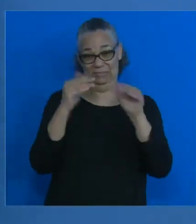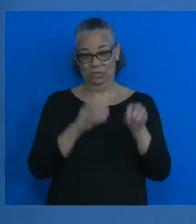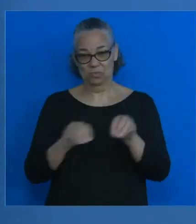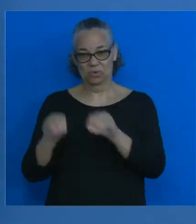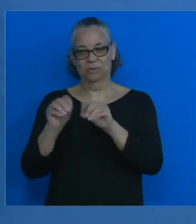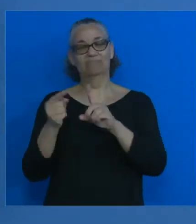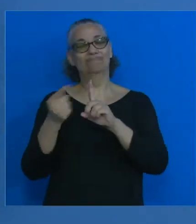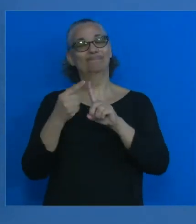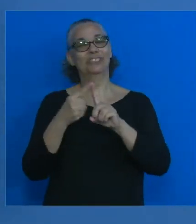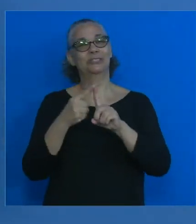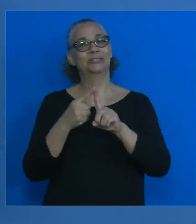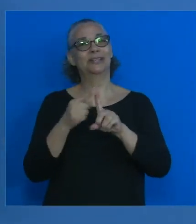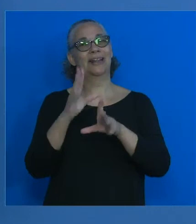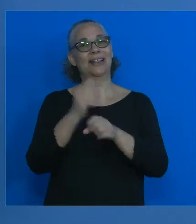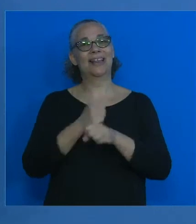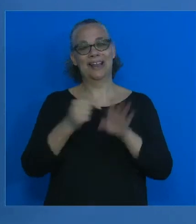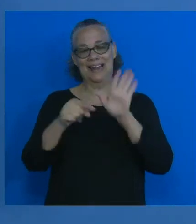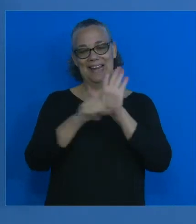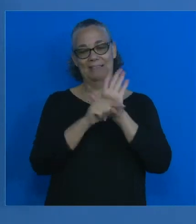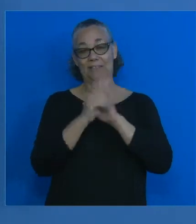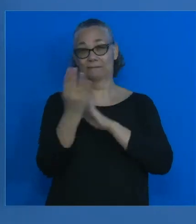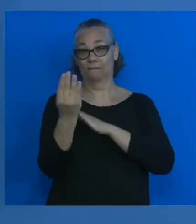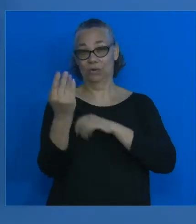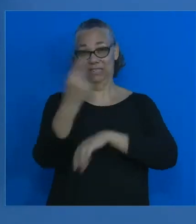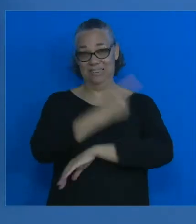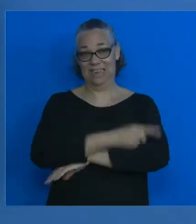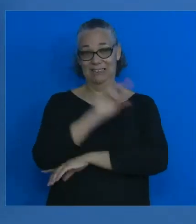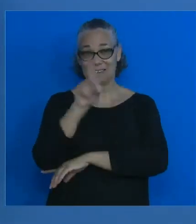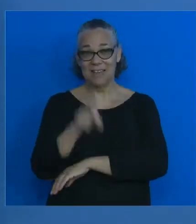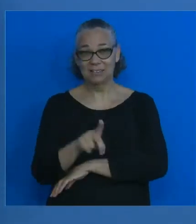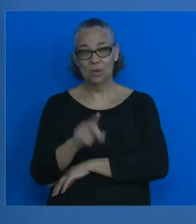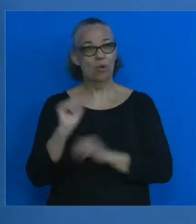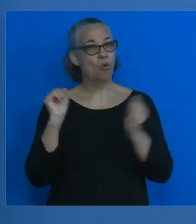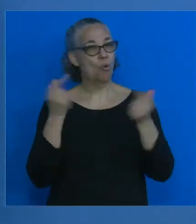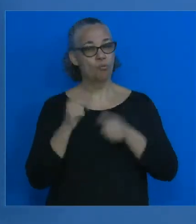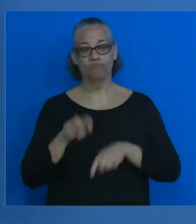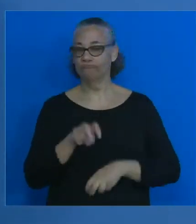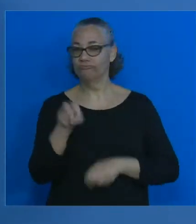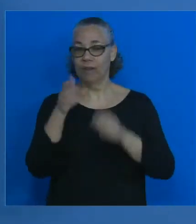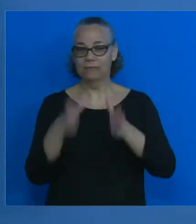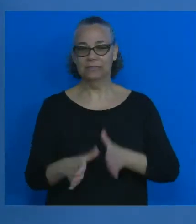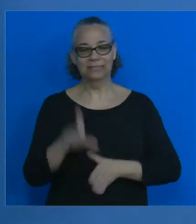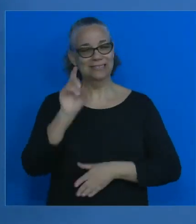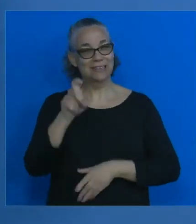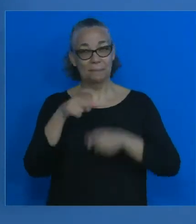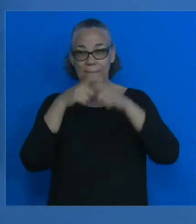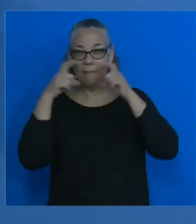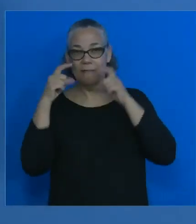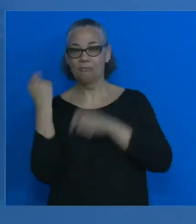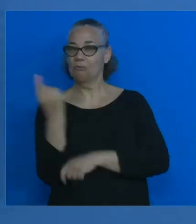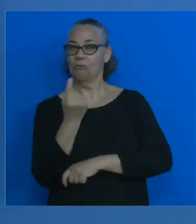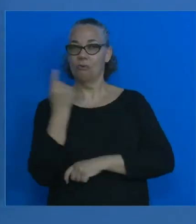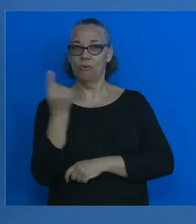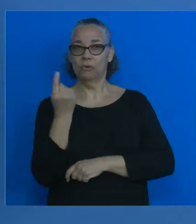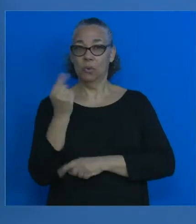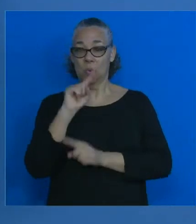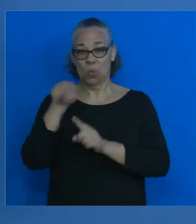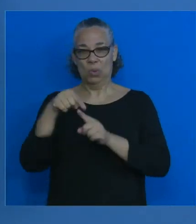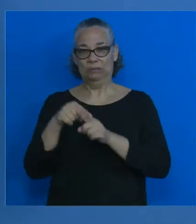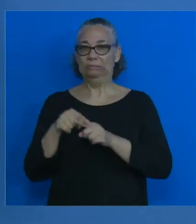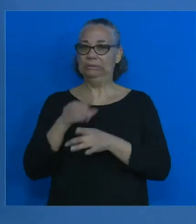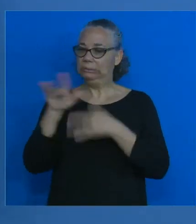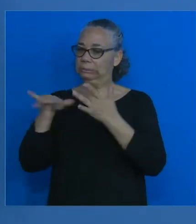negative 14-day COVID test. Therefore, all travelers should wear a mask at all times when in the company of